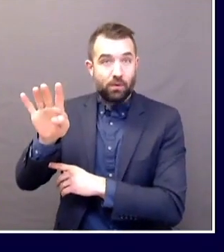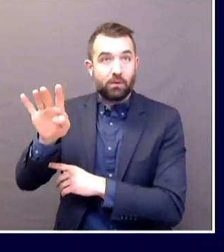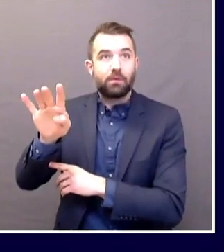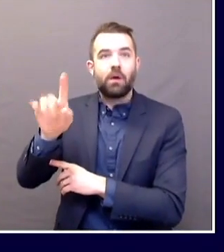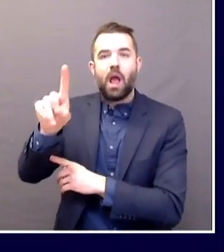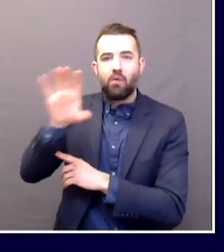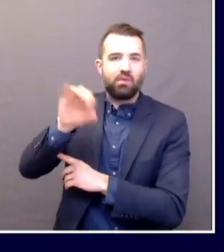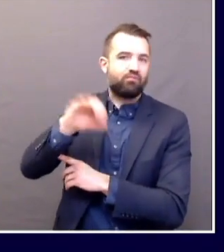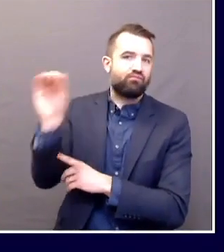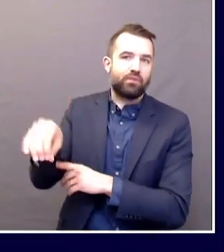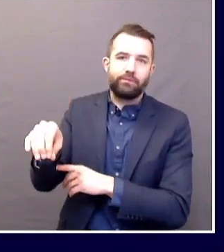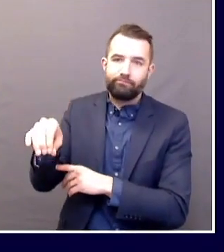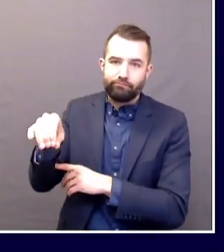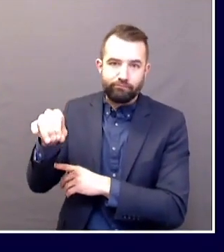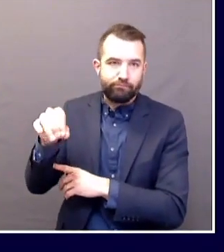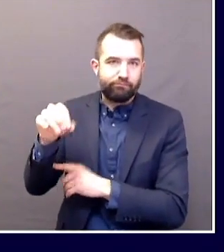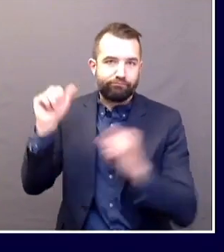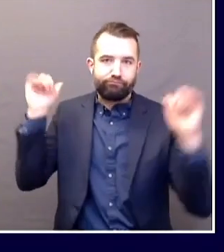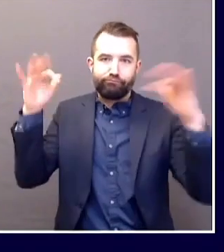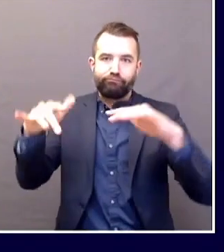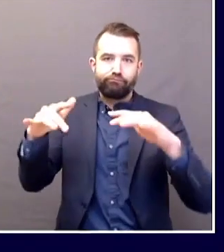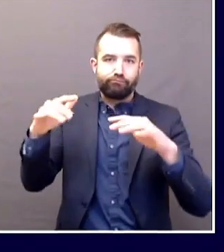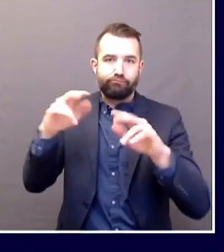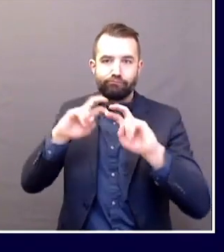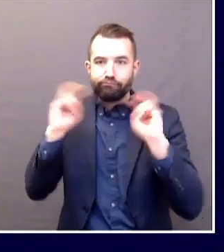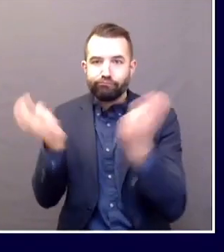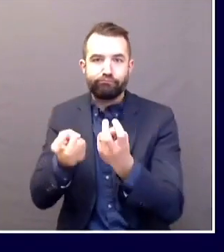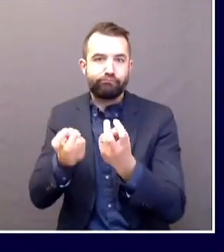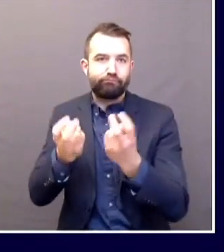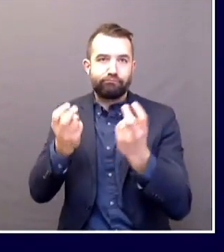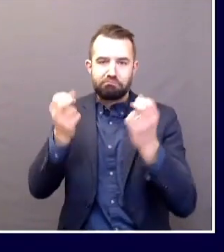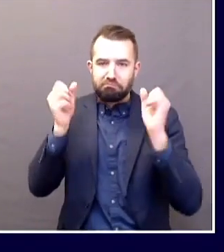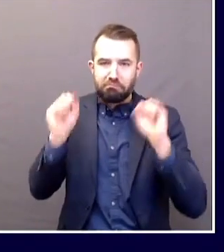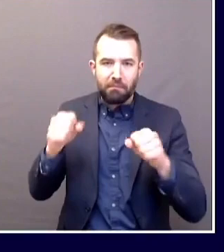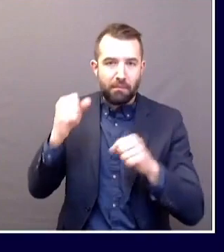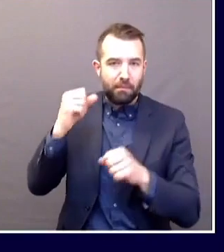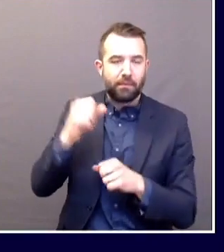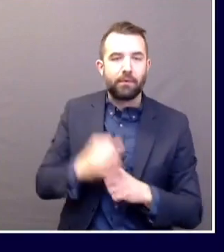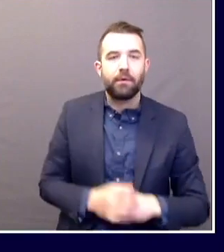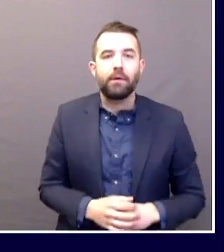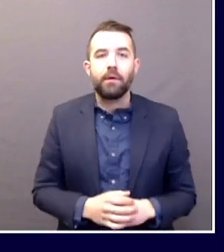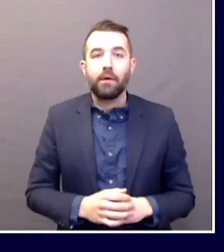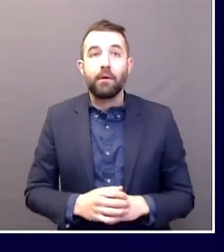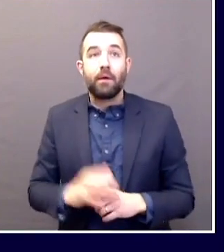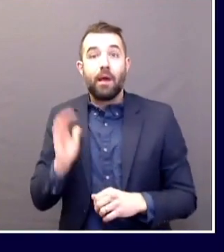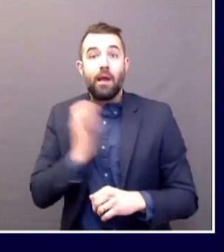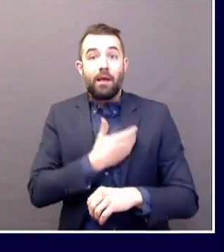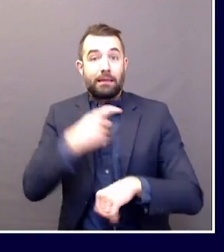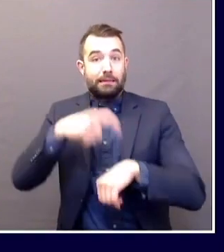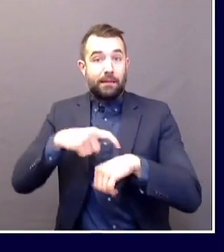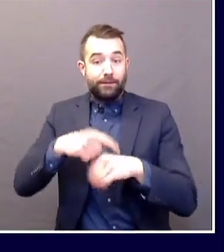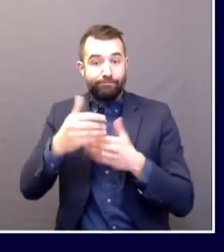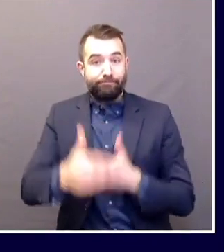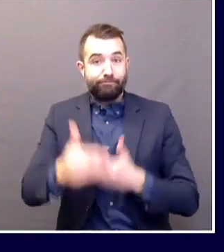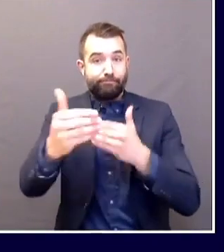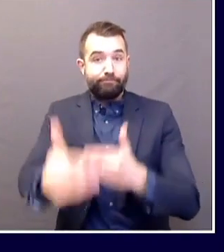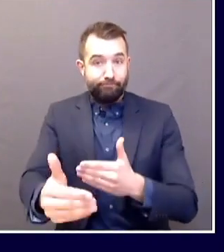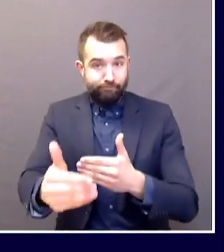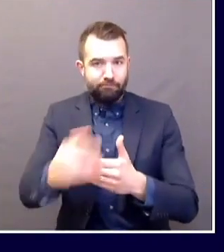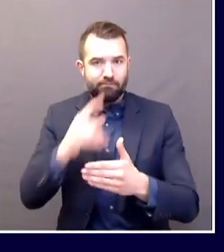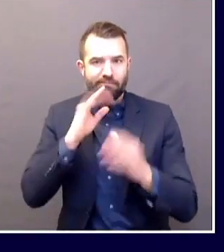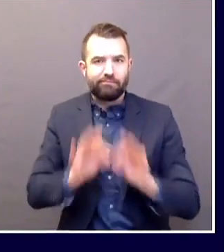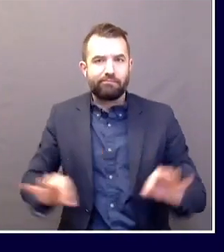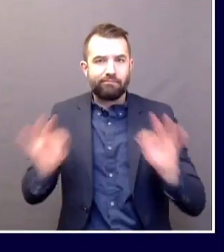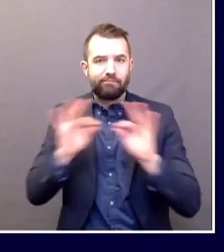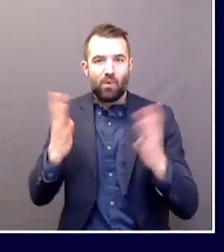that will increase accordingly. So this timeline provides our hospitality and retail and other